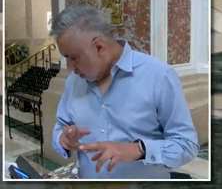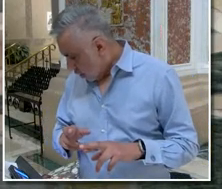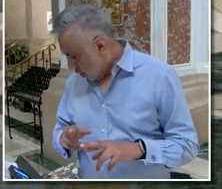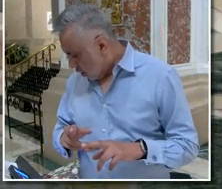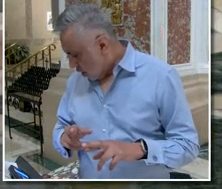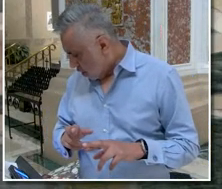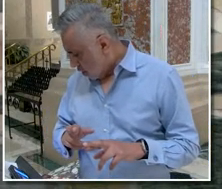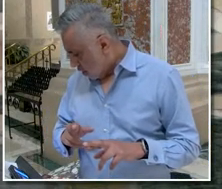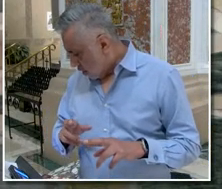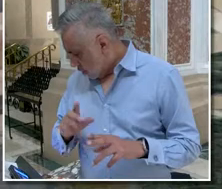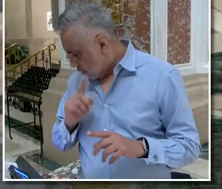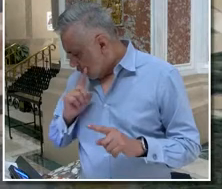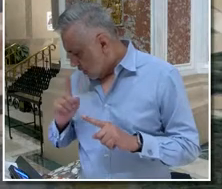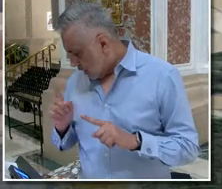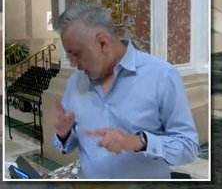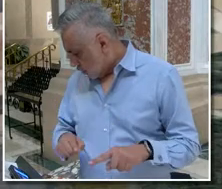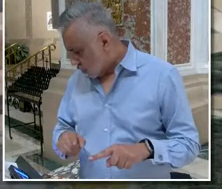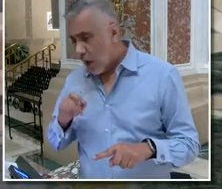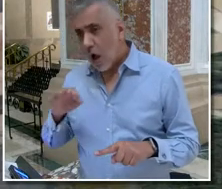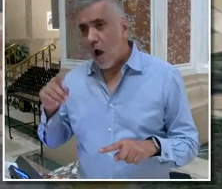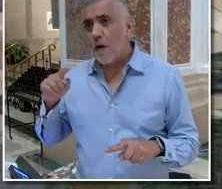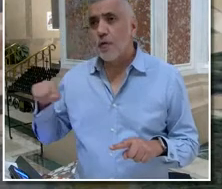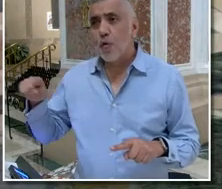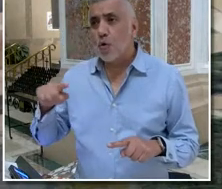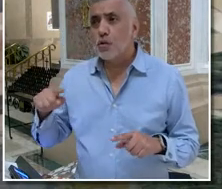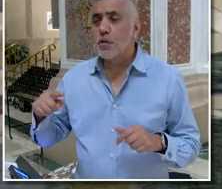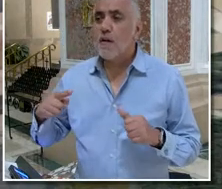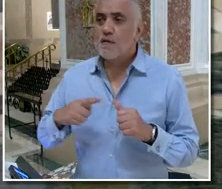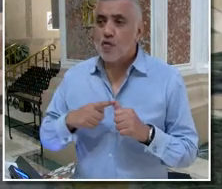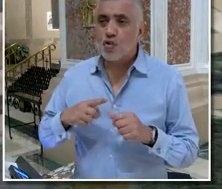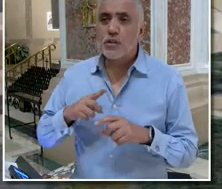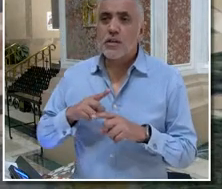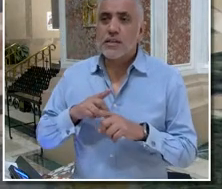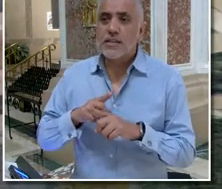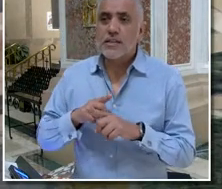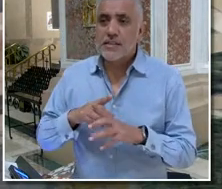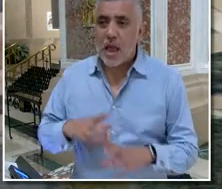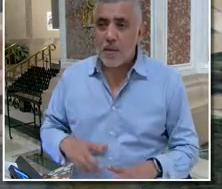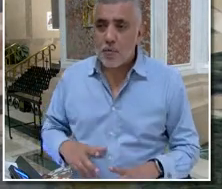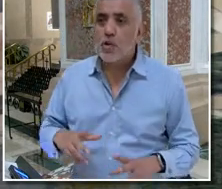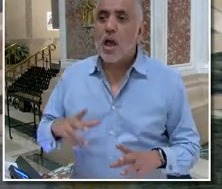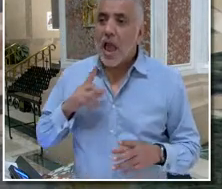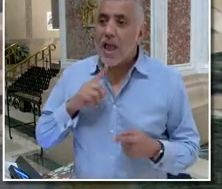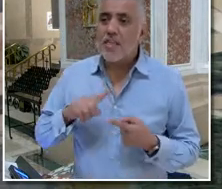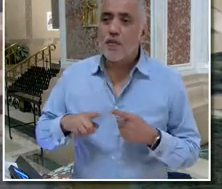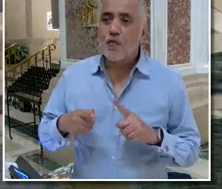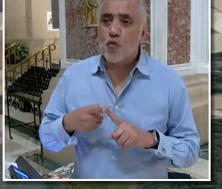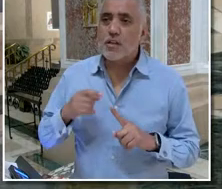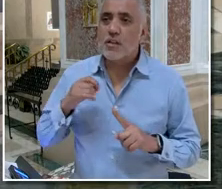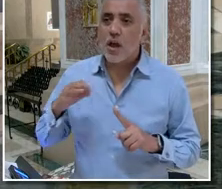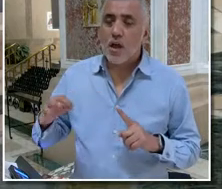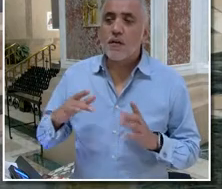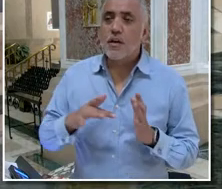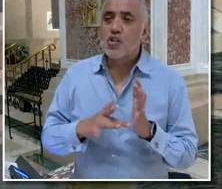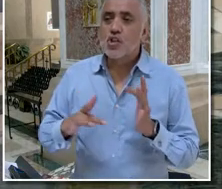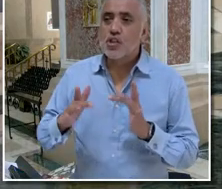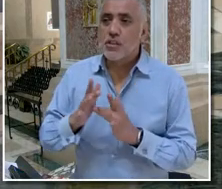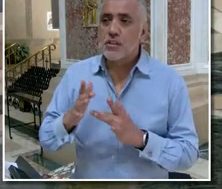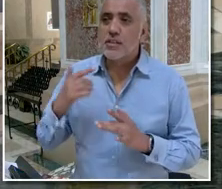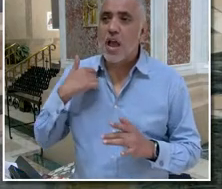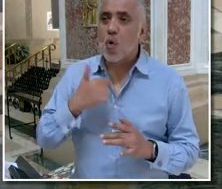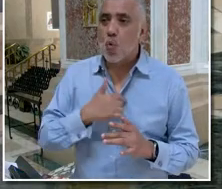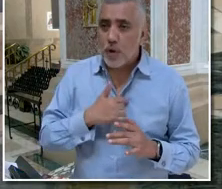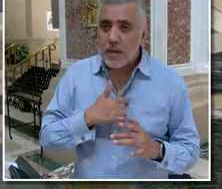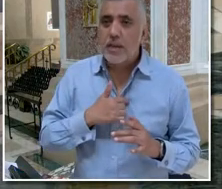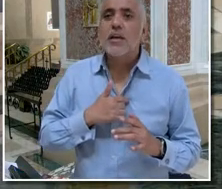to the reactions of those first disciples and the friends of Jesus that we